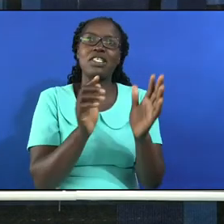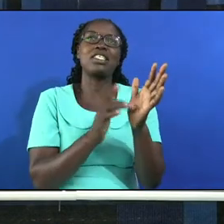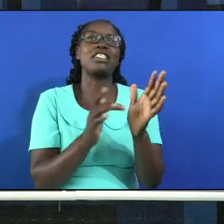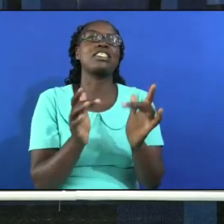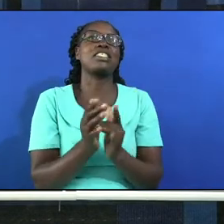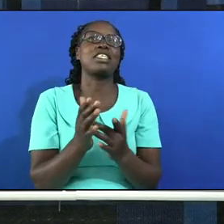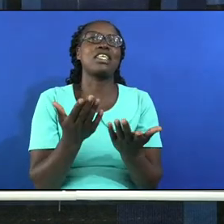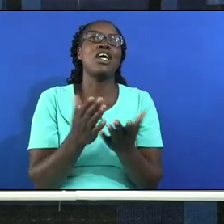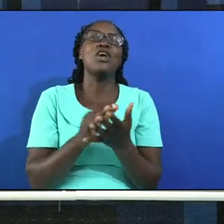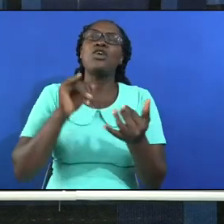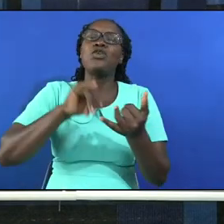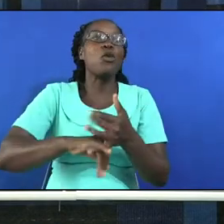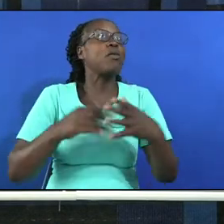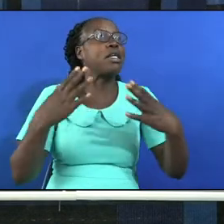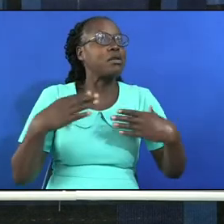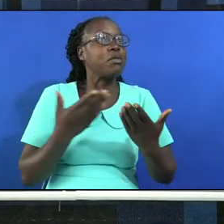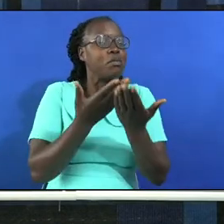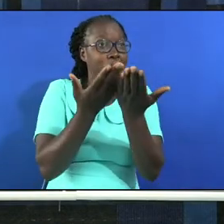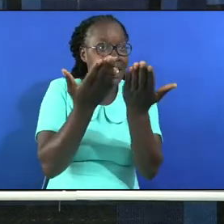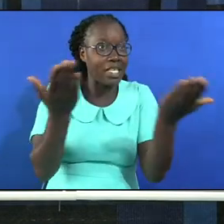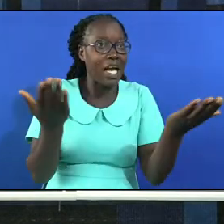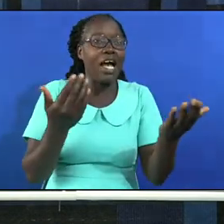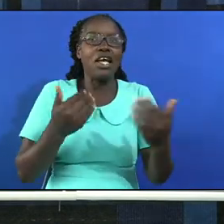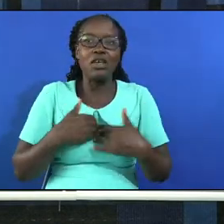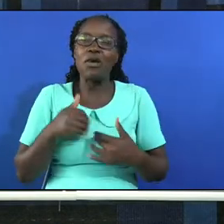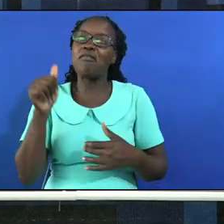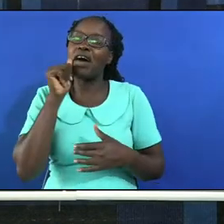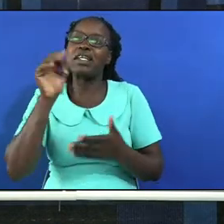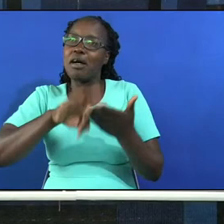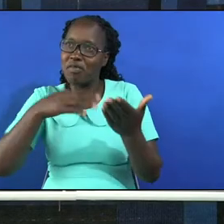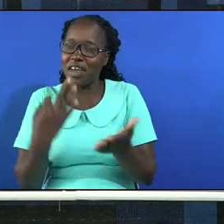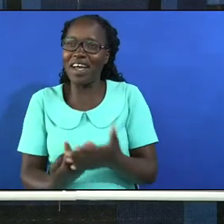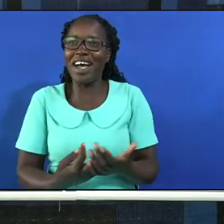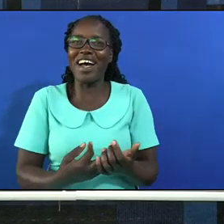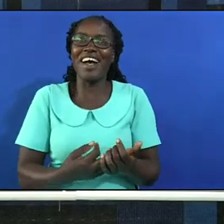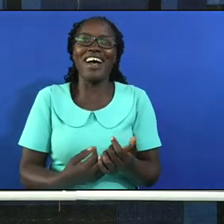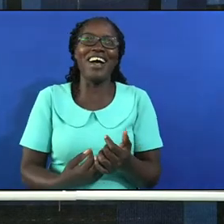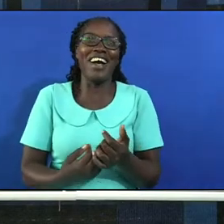Jesus, you married people. You have Adam, he failed.